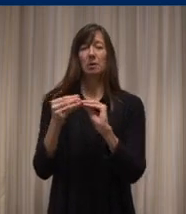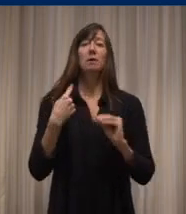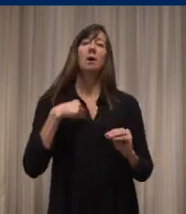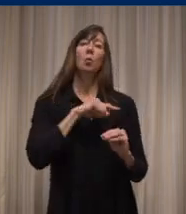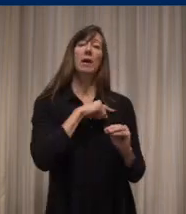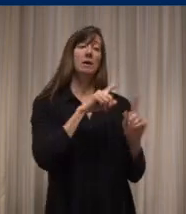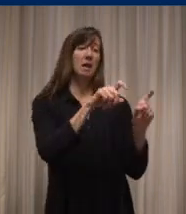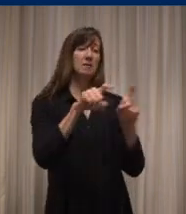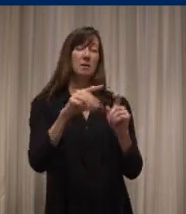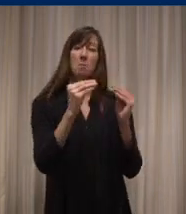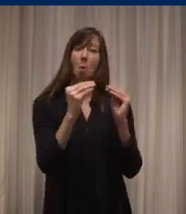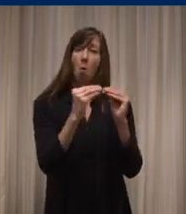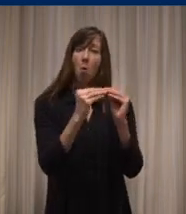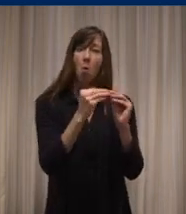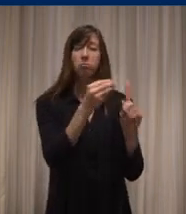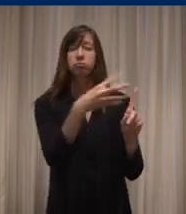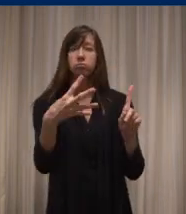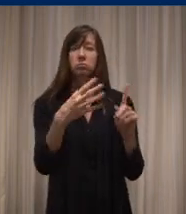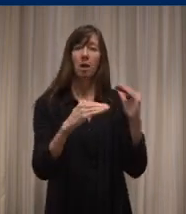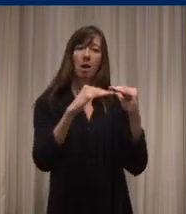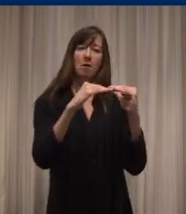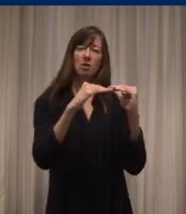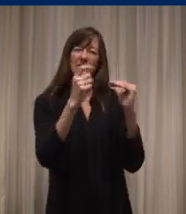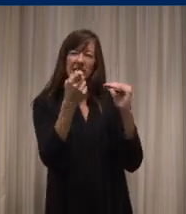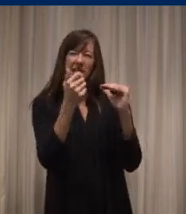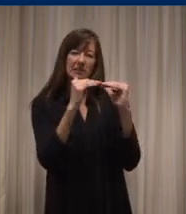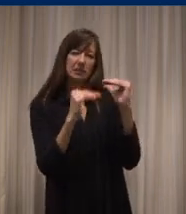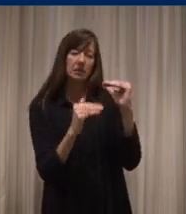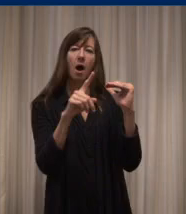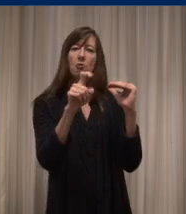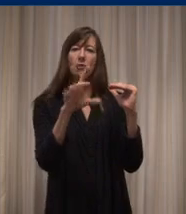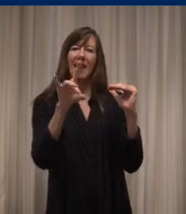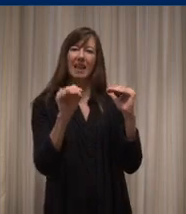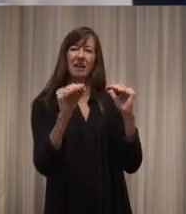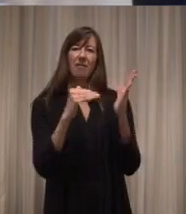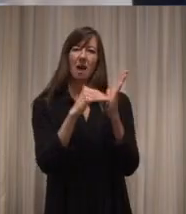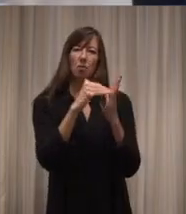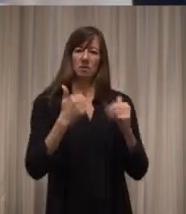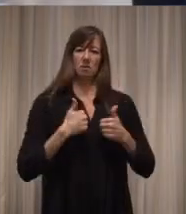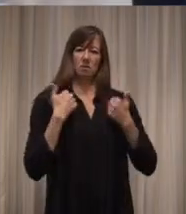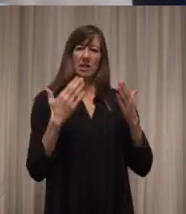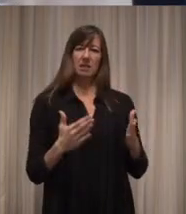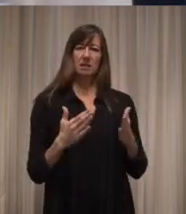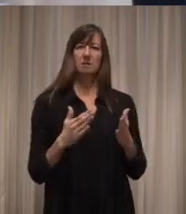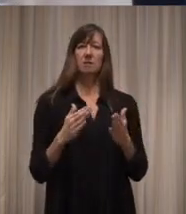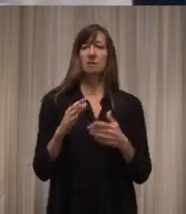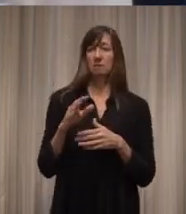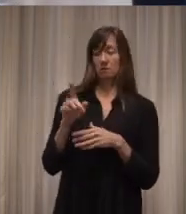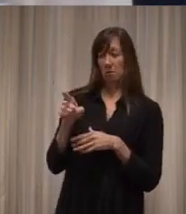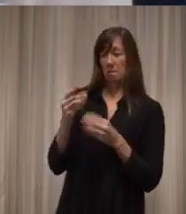capacity. We've now tested just under 180,000 residents, 2,742